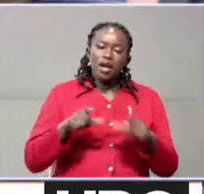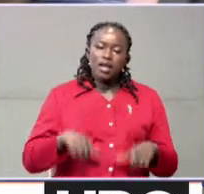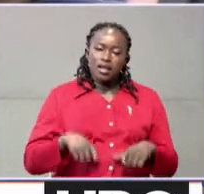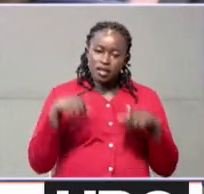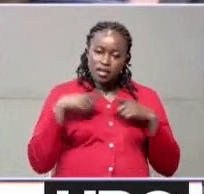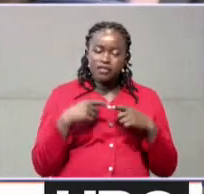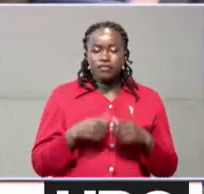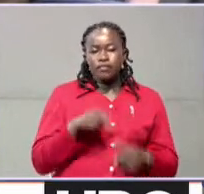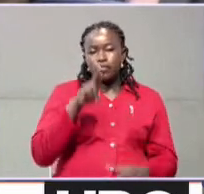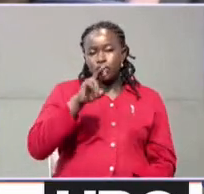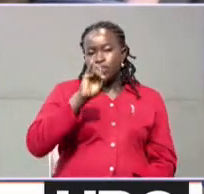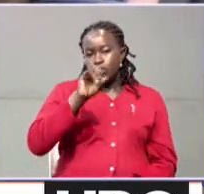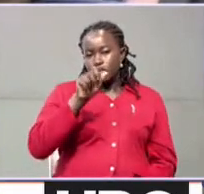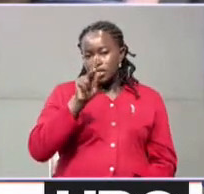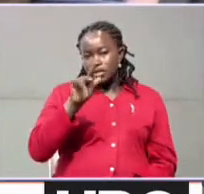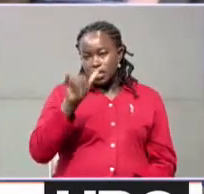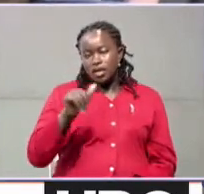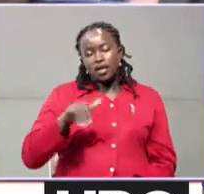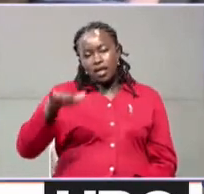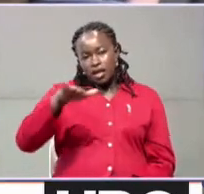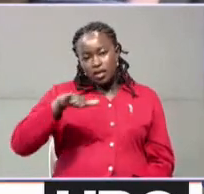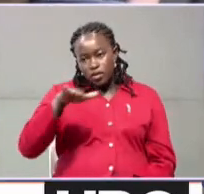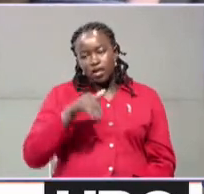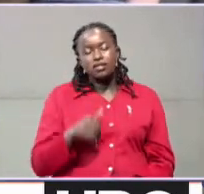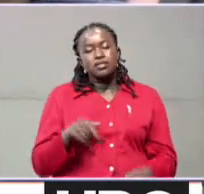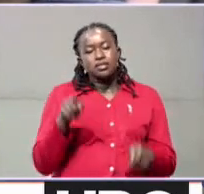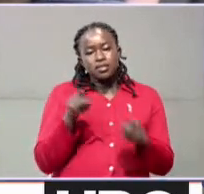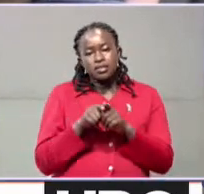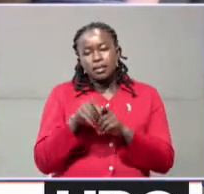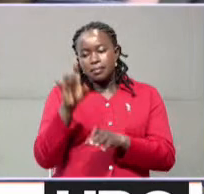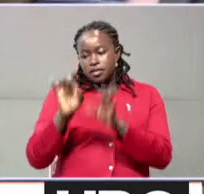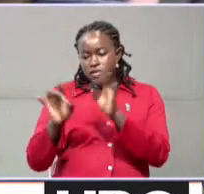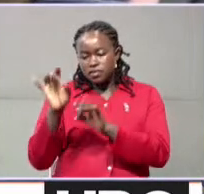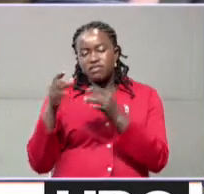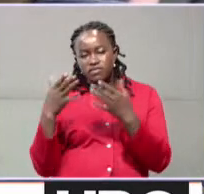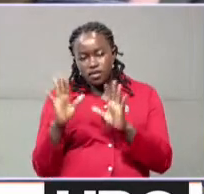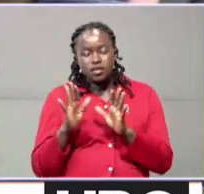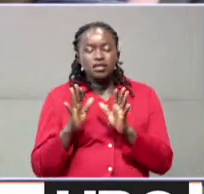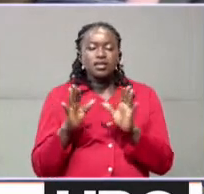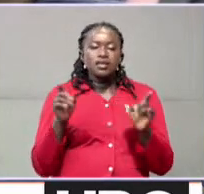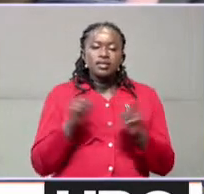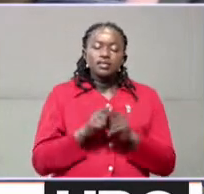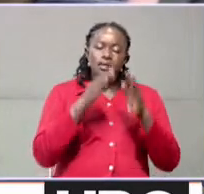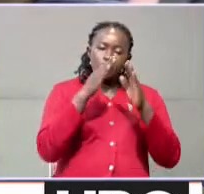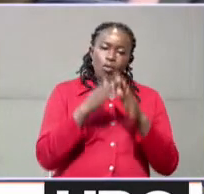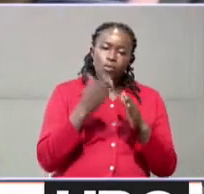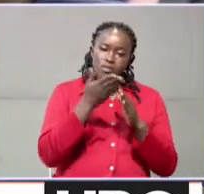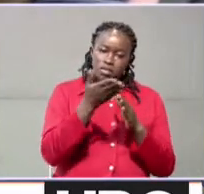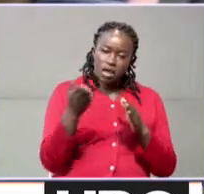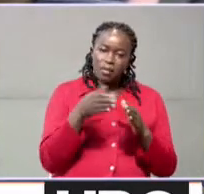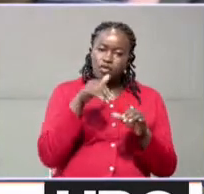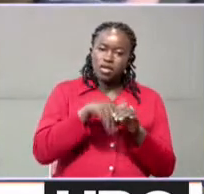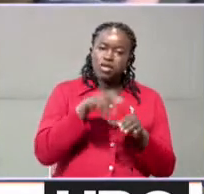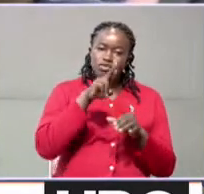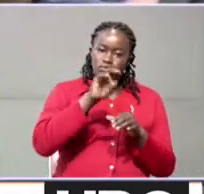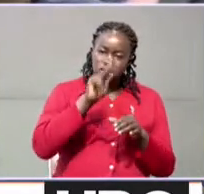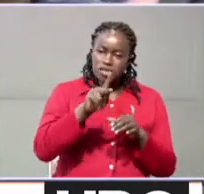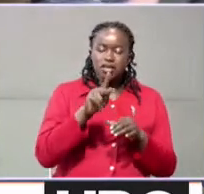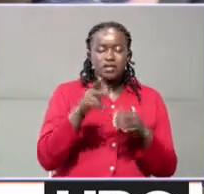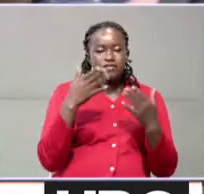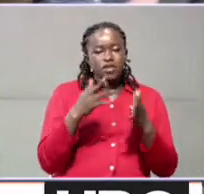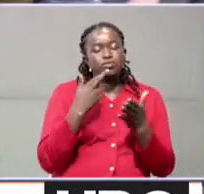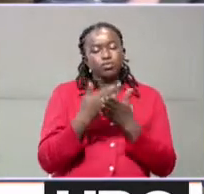risk areas have since been mapped and households at risk have been registered